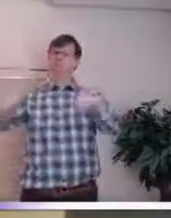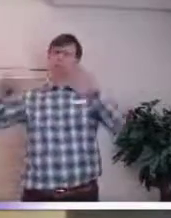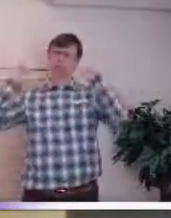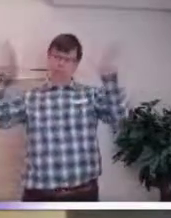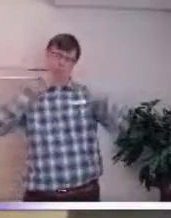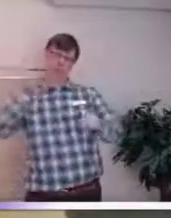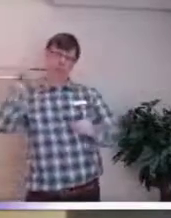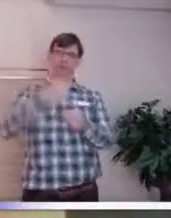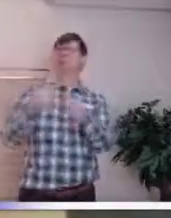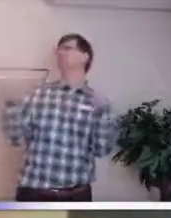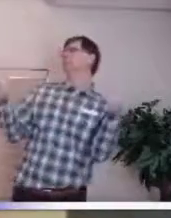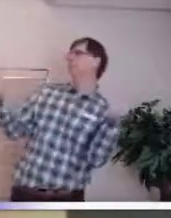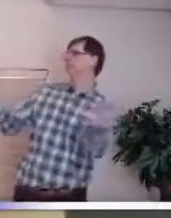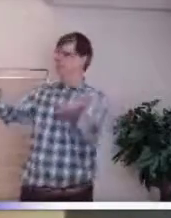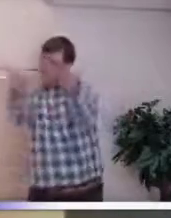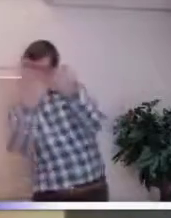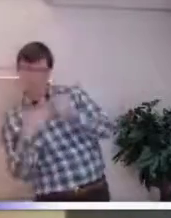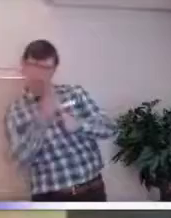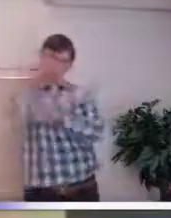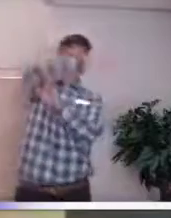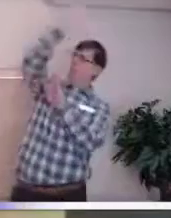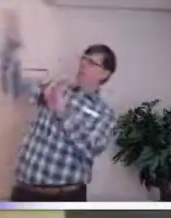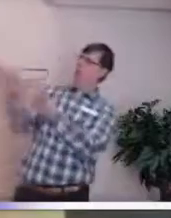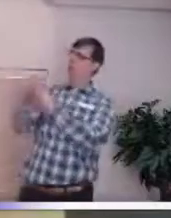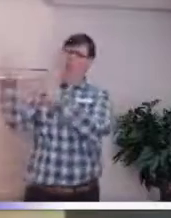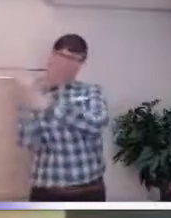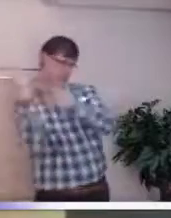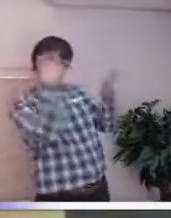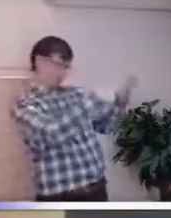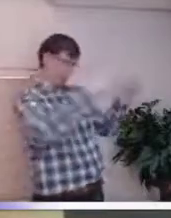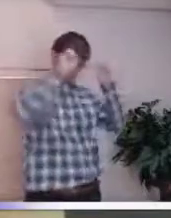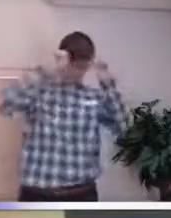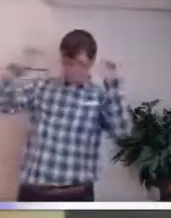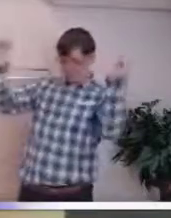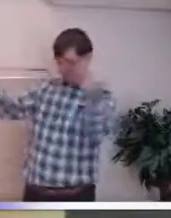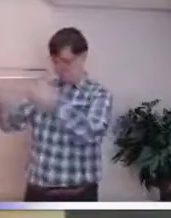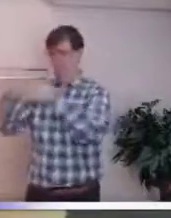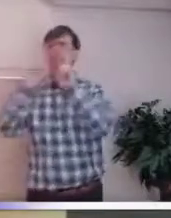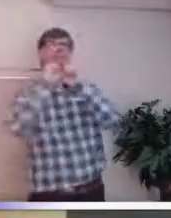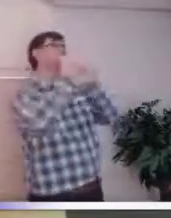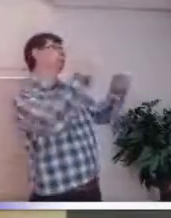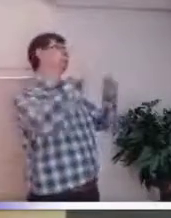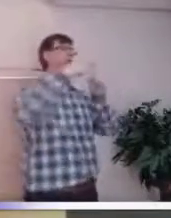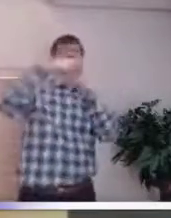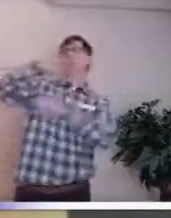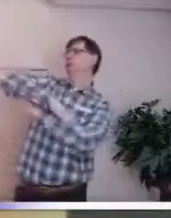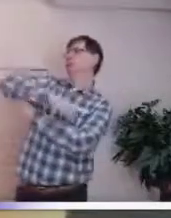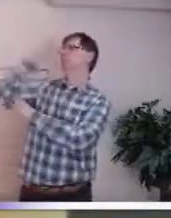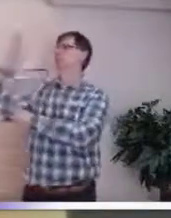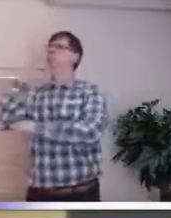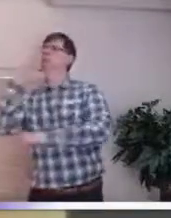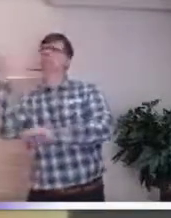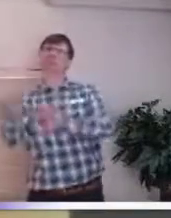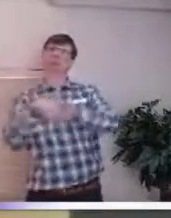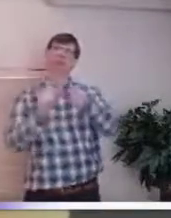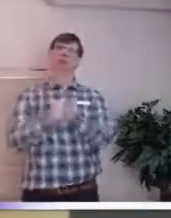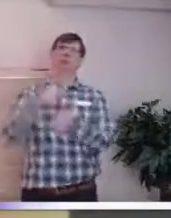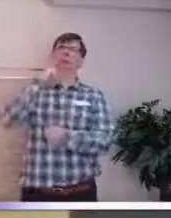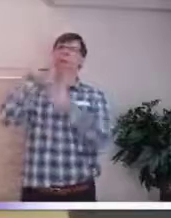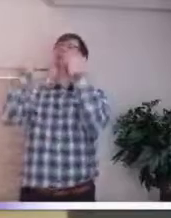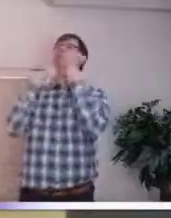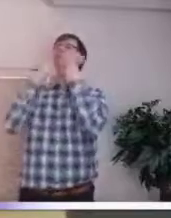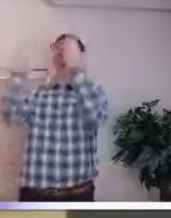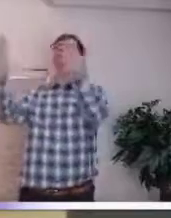things, and he brings all of who he is and his consciousness to speak today and also to do this great